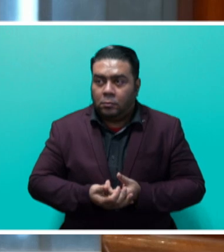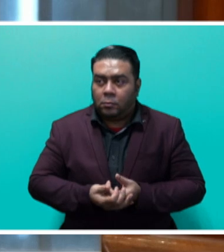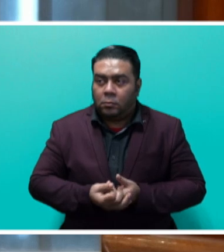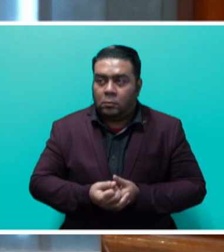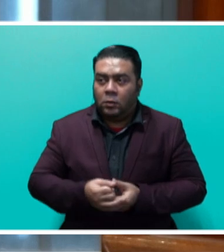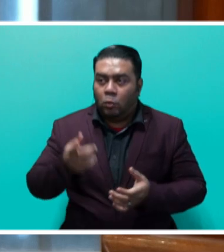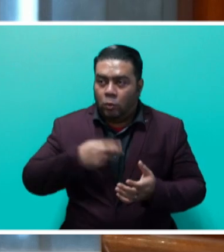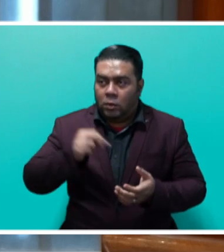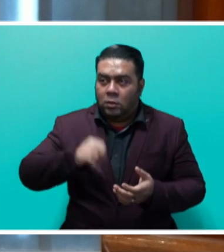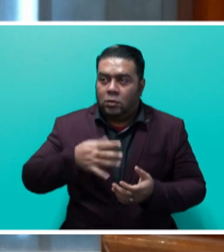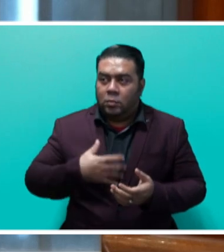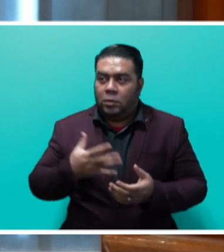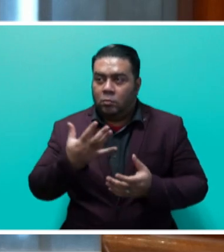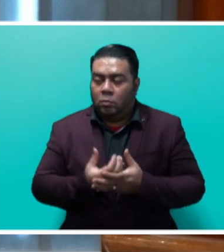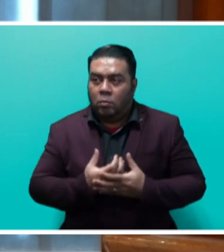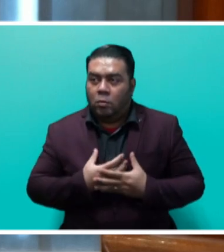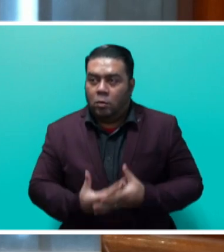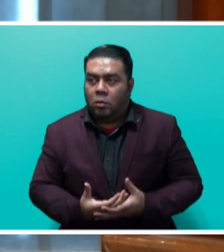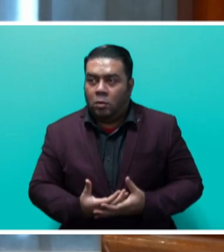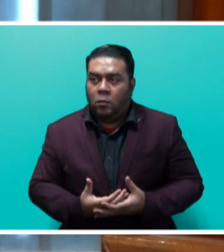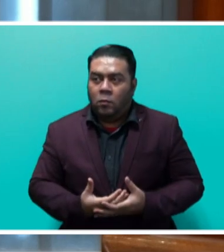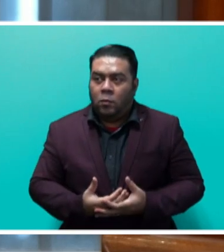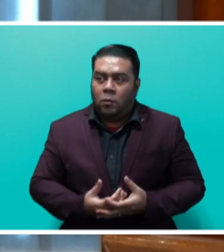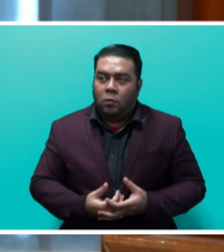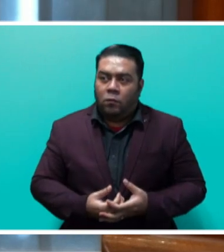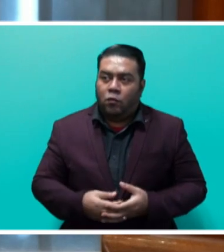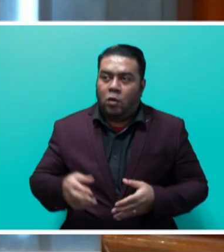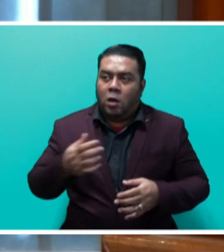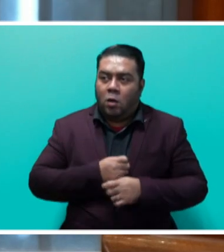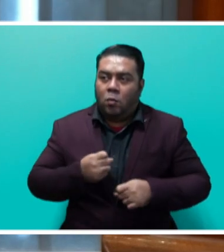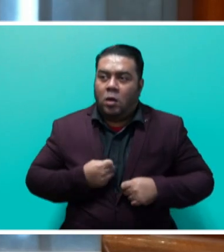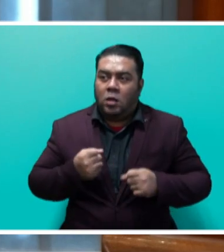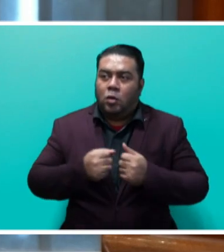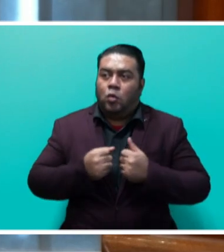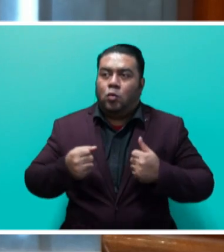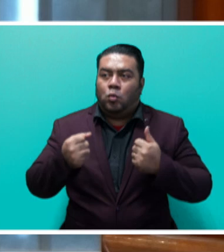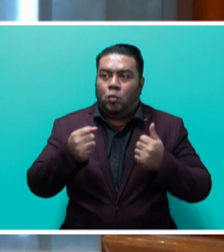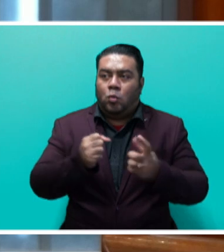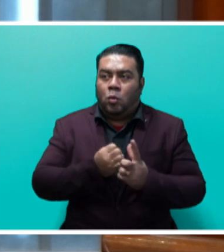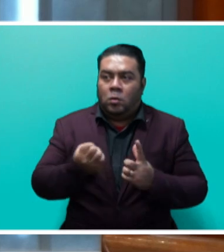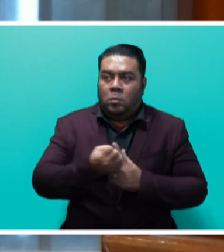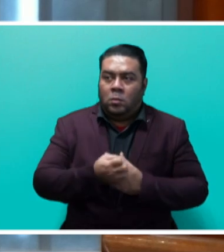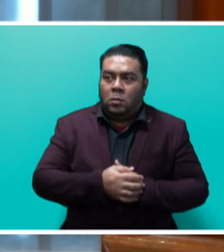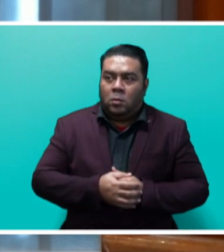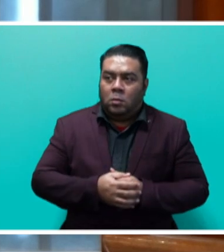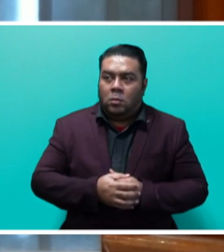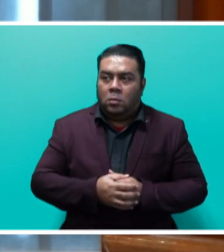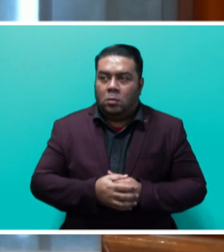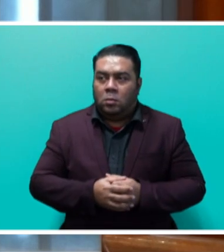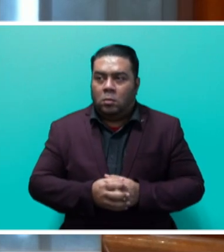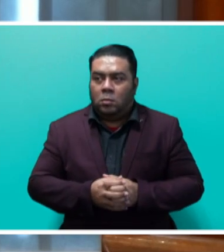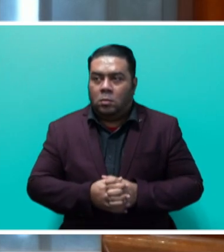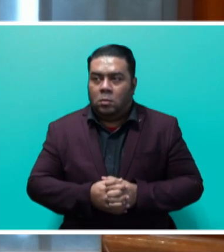to be innovative with our approaches to generate new opportunities for our economy. To this end, we are also trying to further